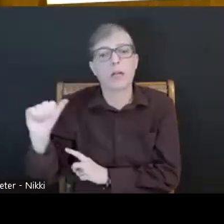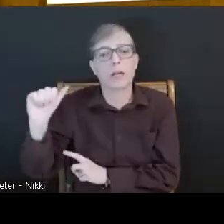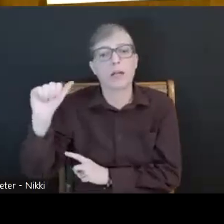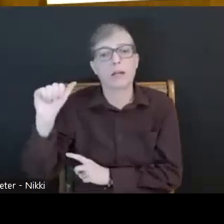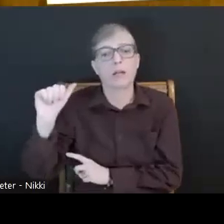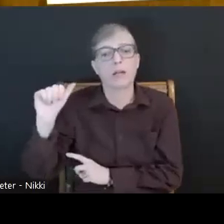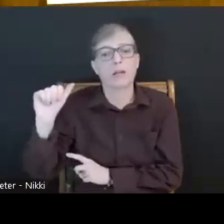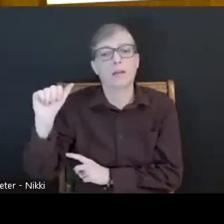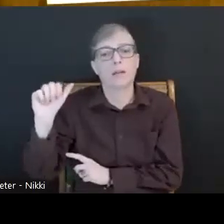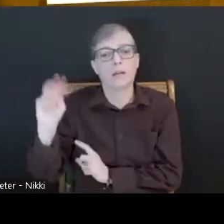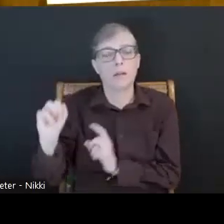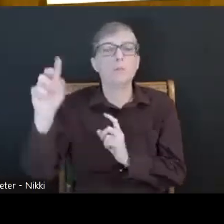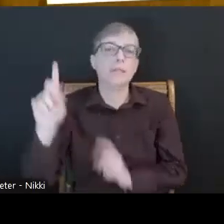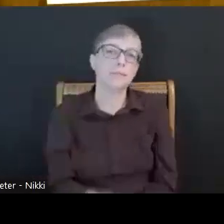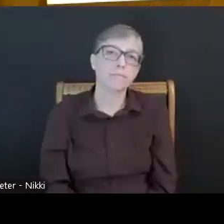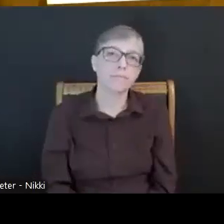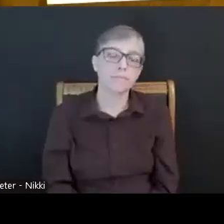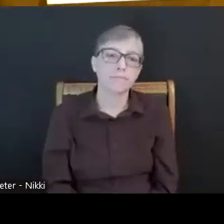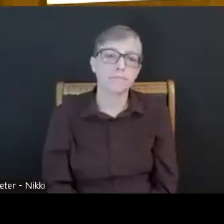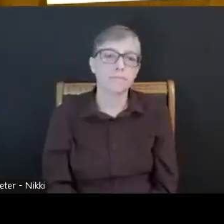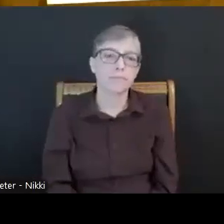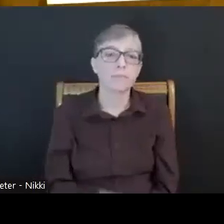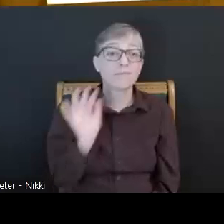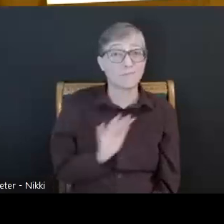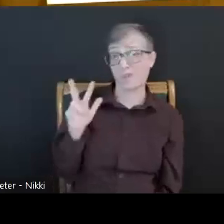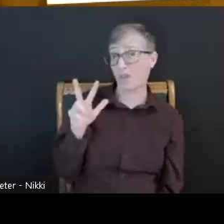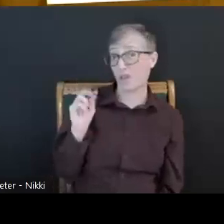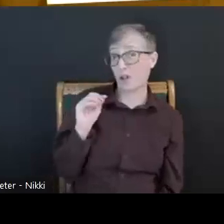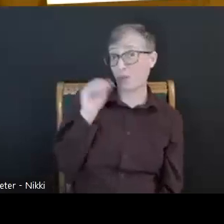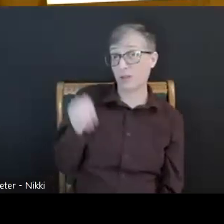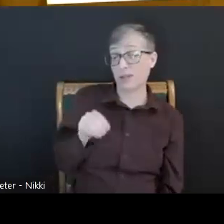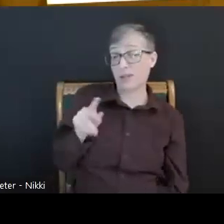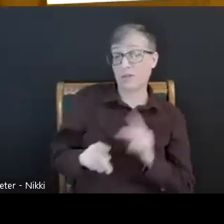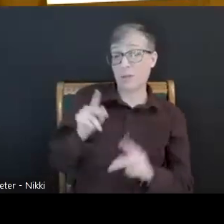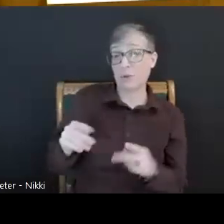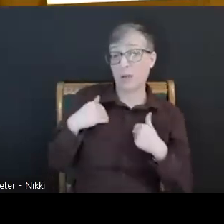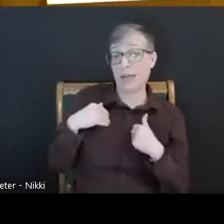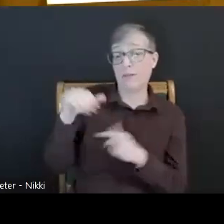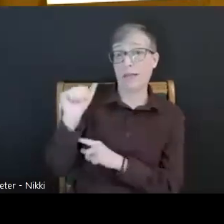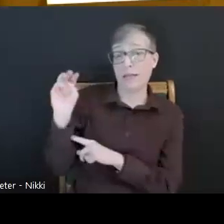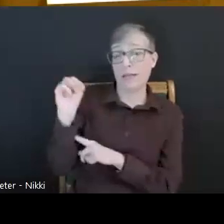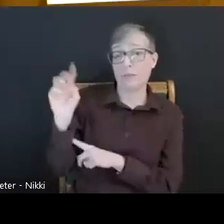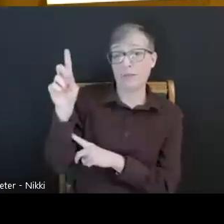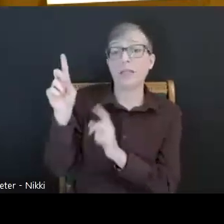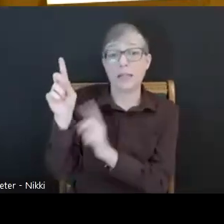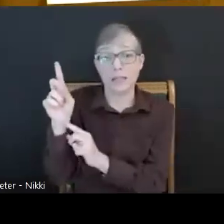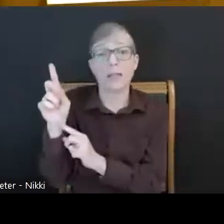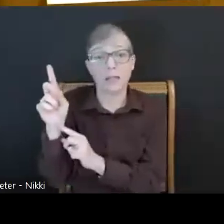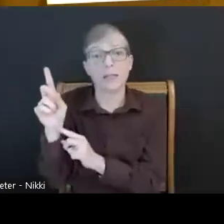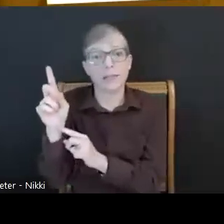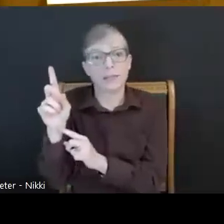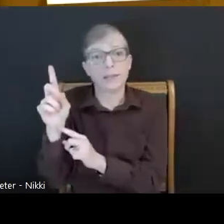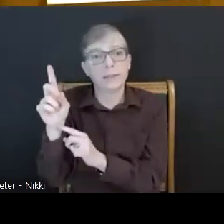of people with age-related macular degeneration have been found to meet the criteria for a depressive disorder in